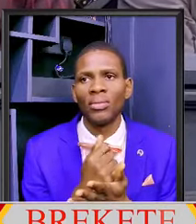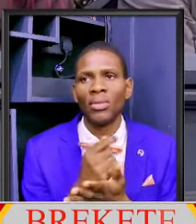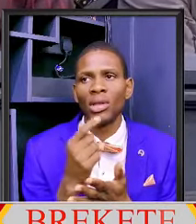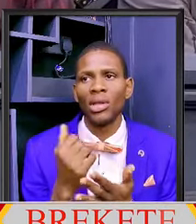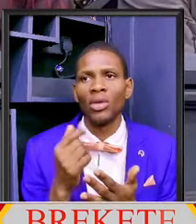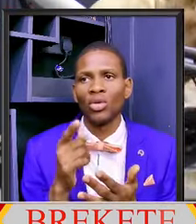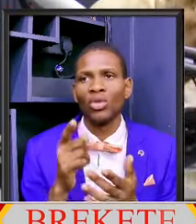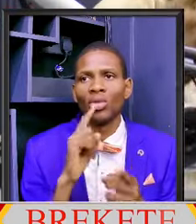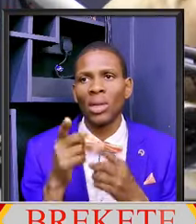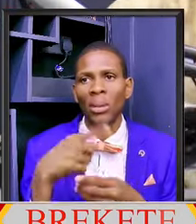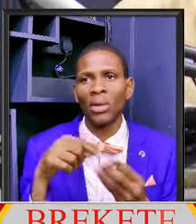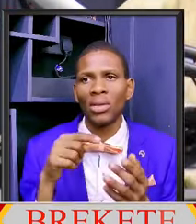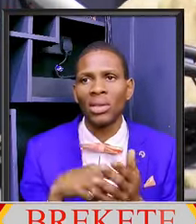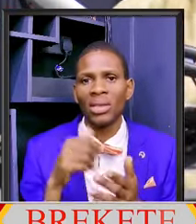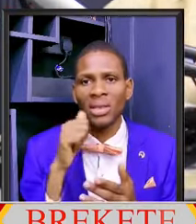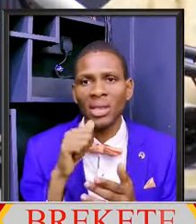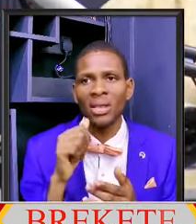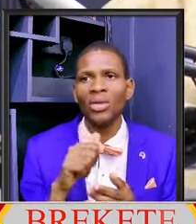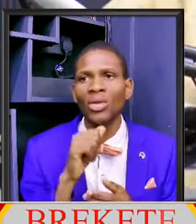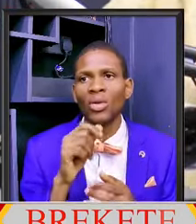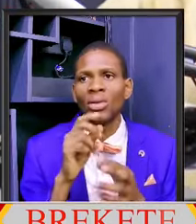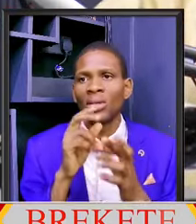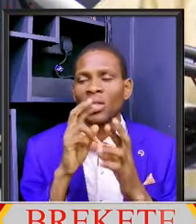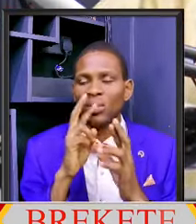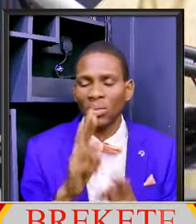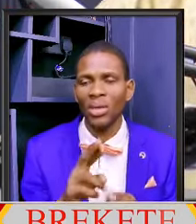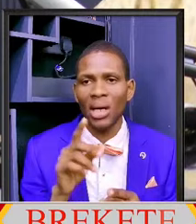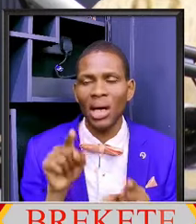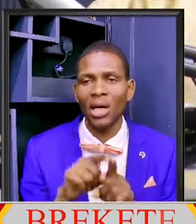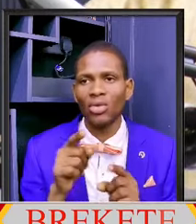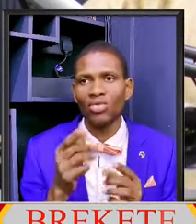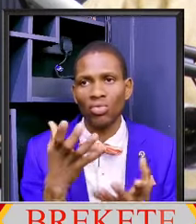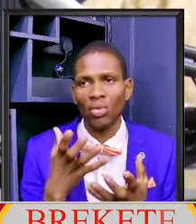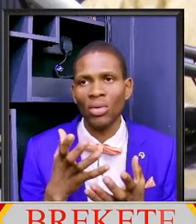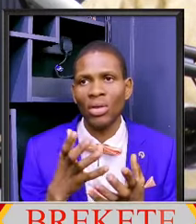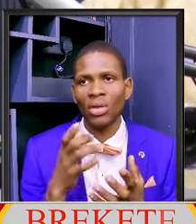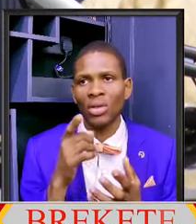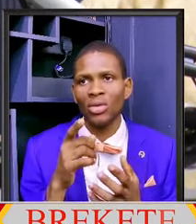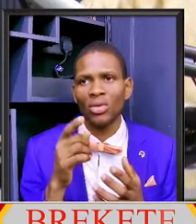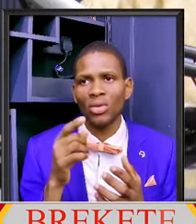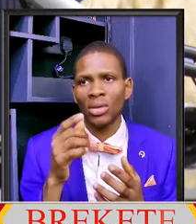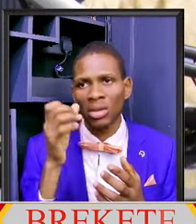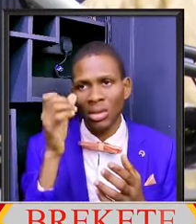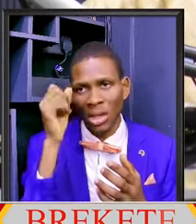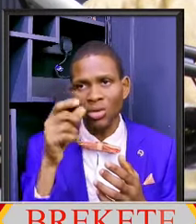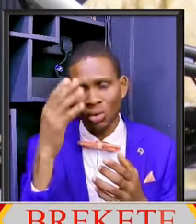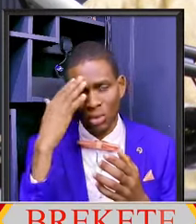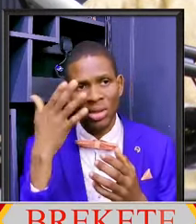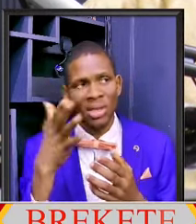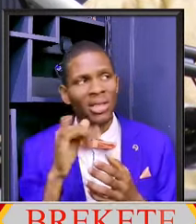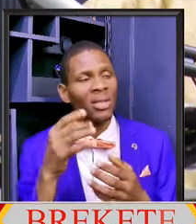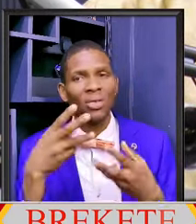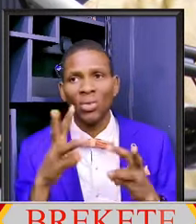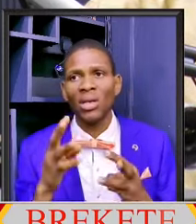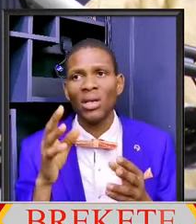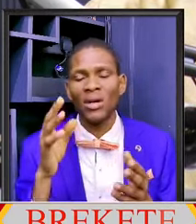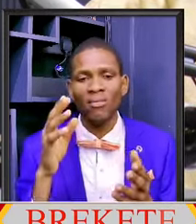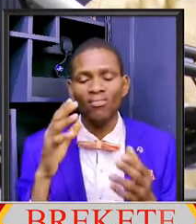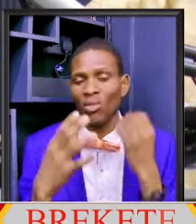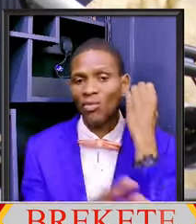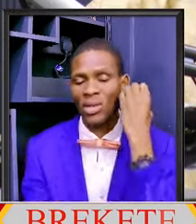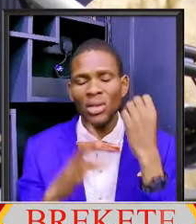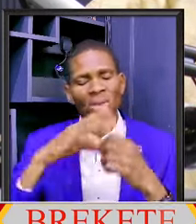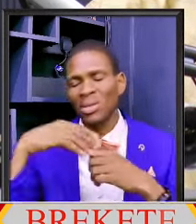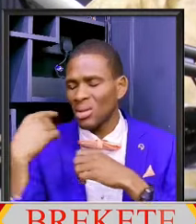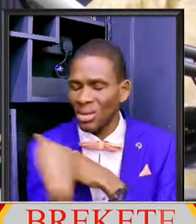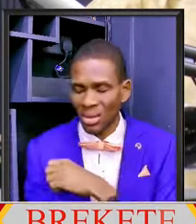You talked about the girl not responding as you would expect. Sir, you know, there's a way poverty will deal with